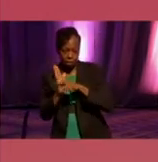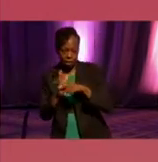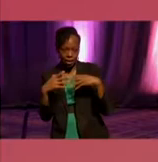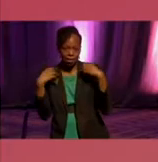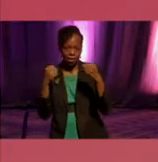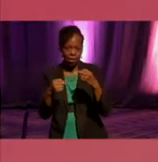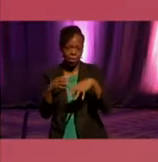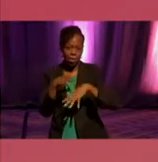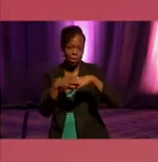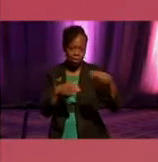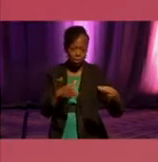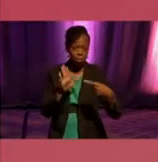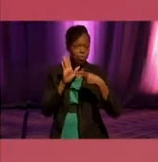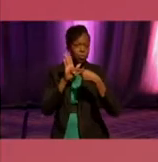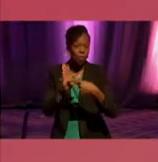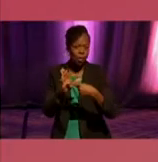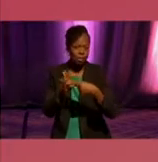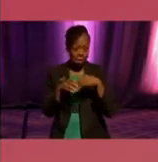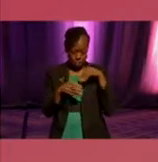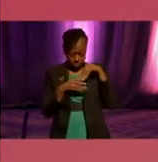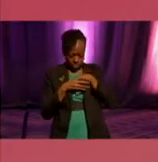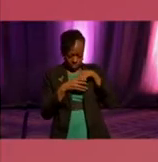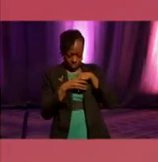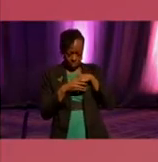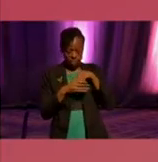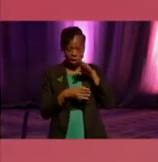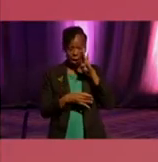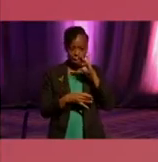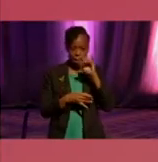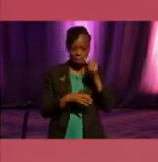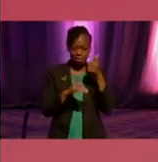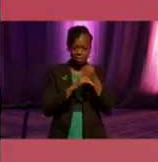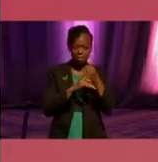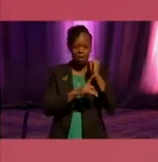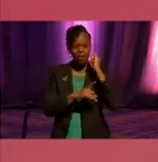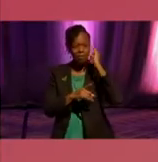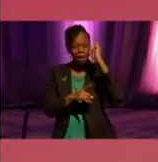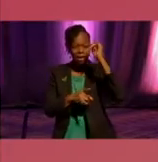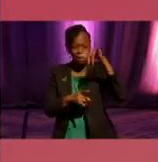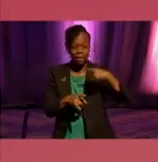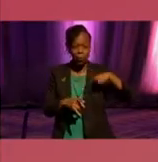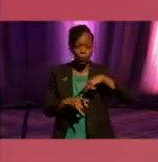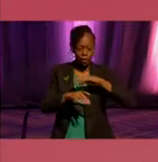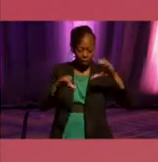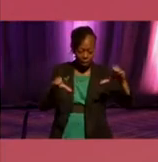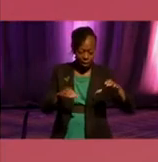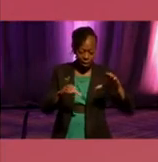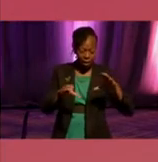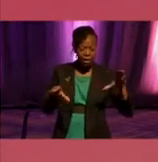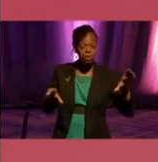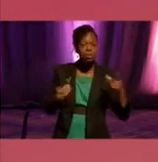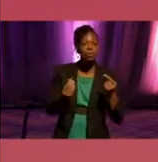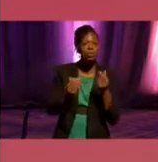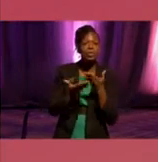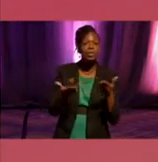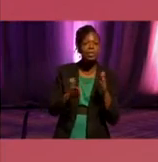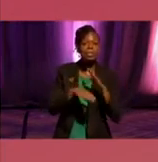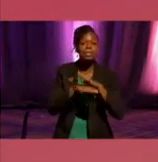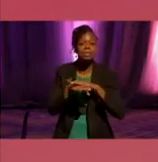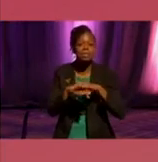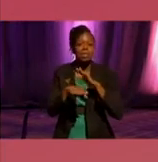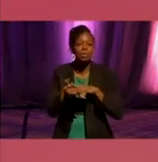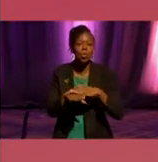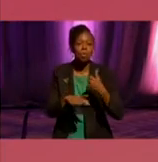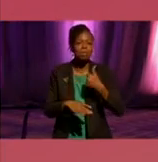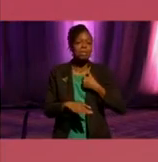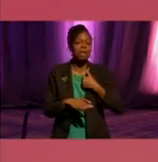bias as an example, and this is that idea that we act and we do things based on subconscious stereotypes